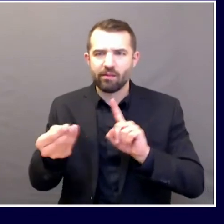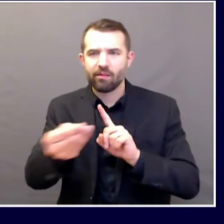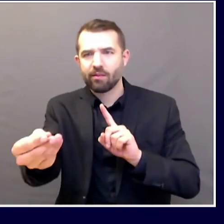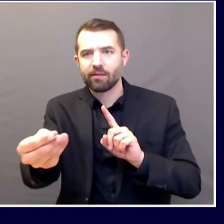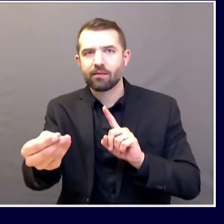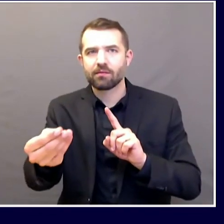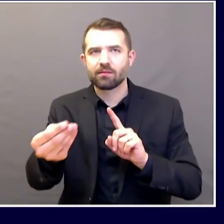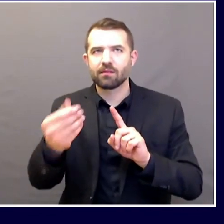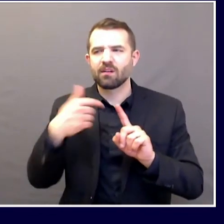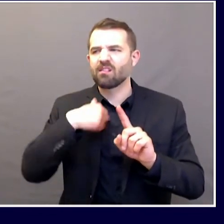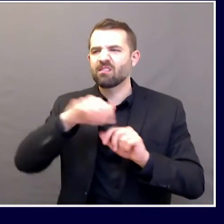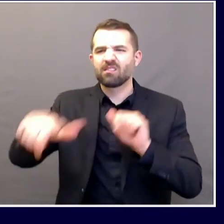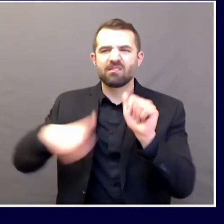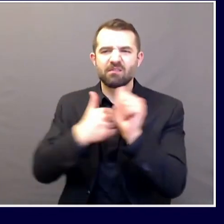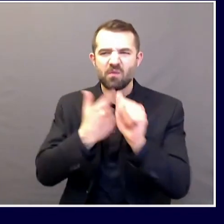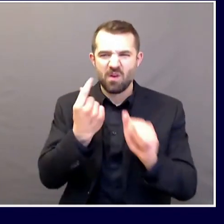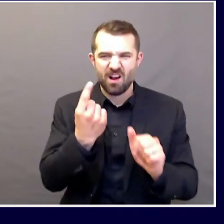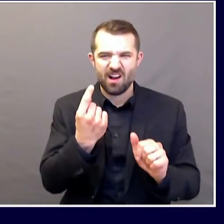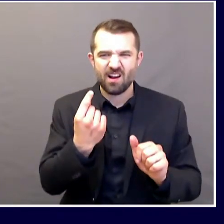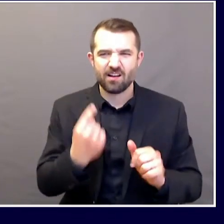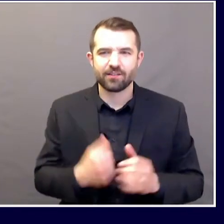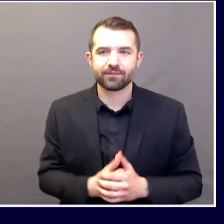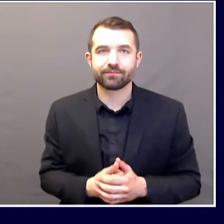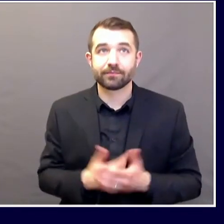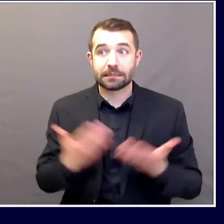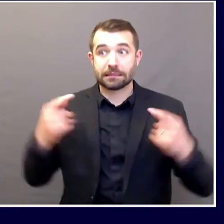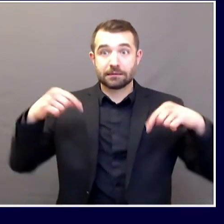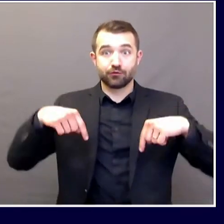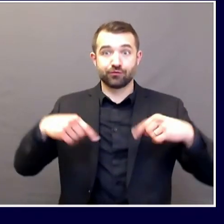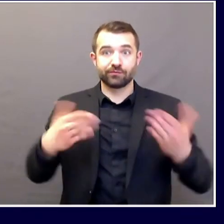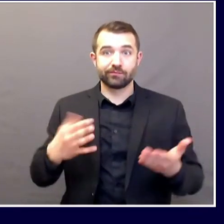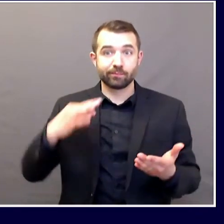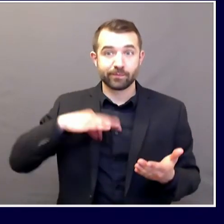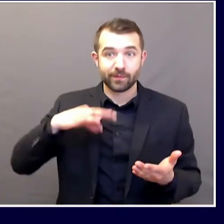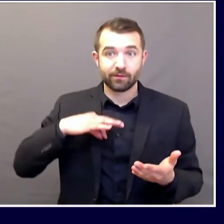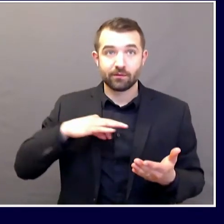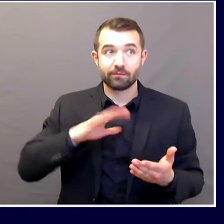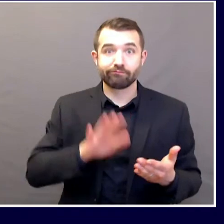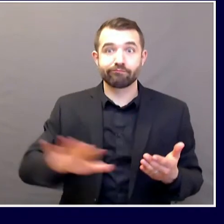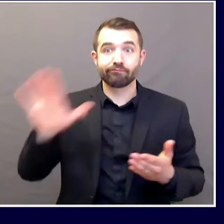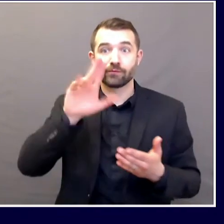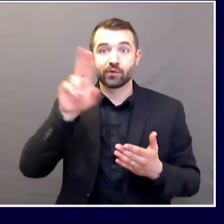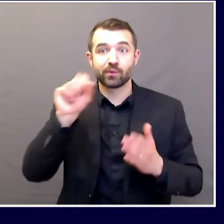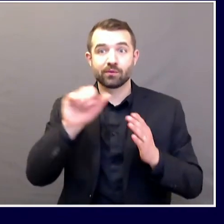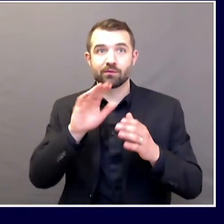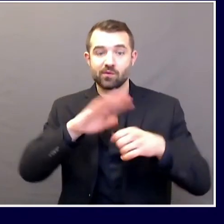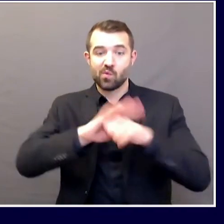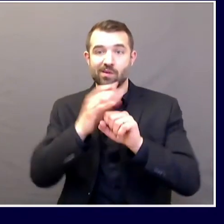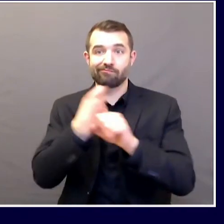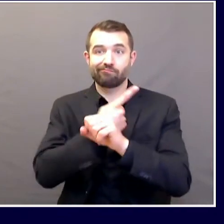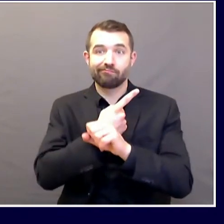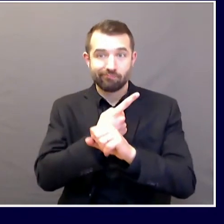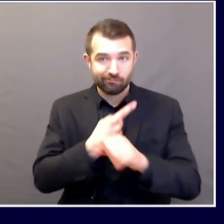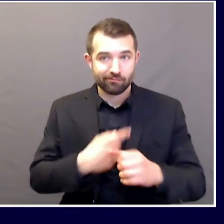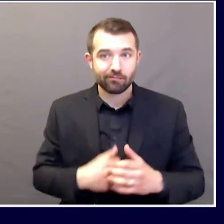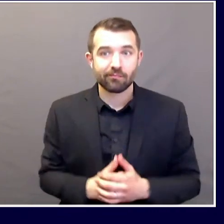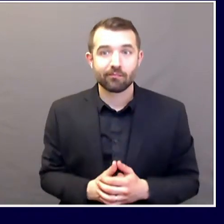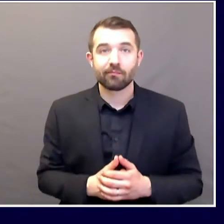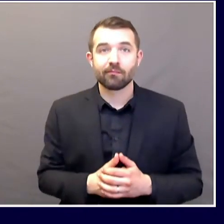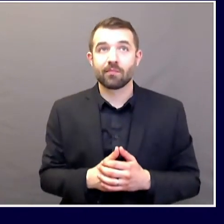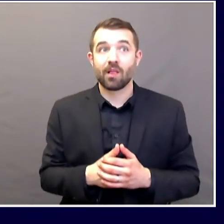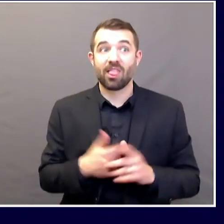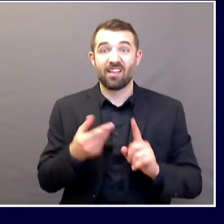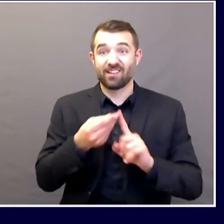We think that not just in Maine, but elsewhere, the variants are spreading. That is what they do. They are